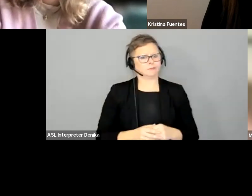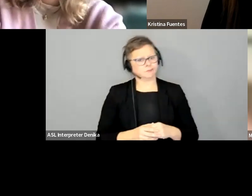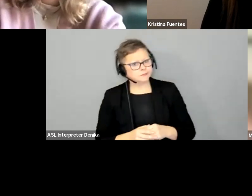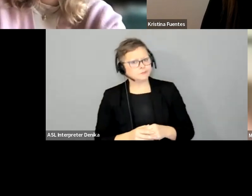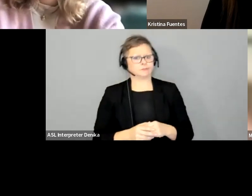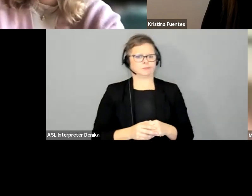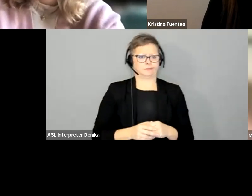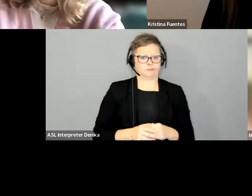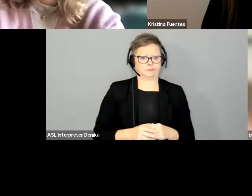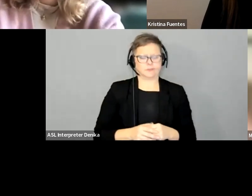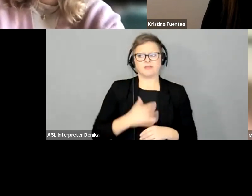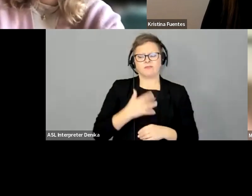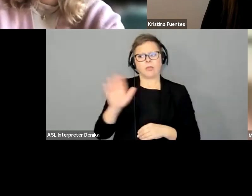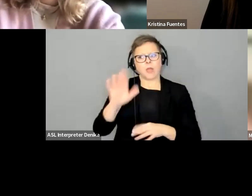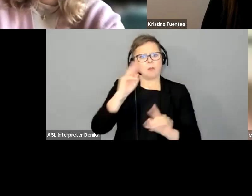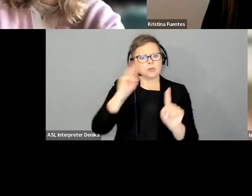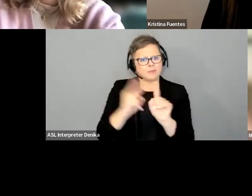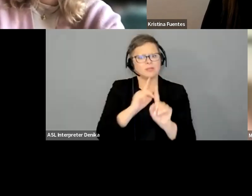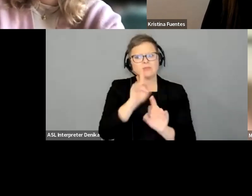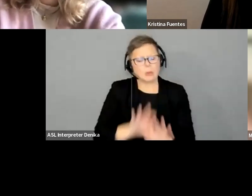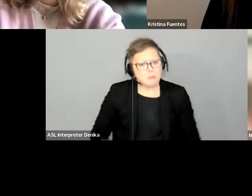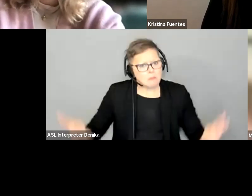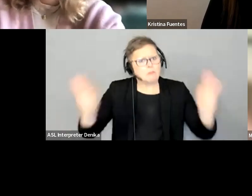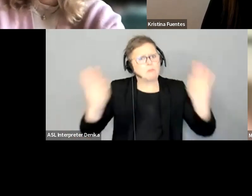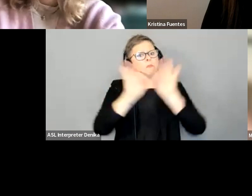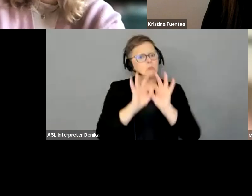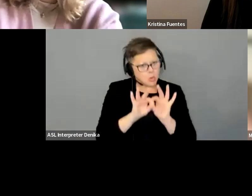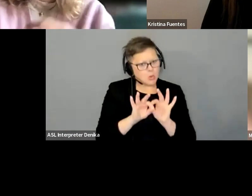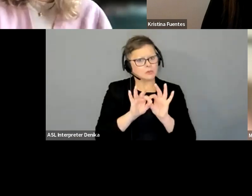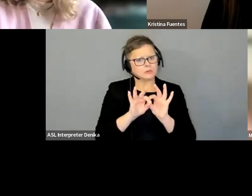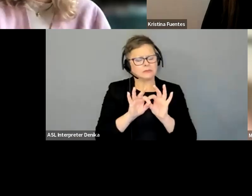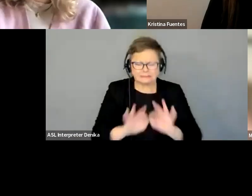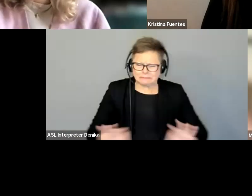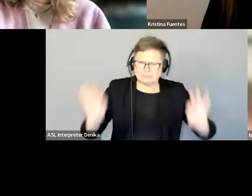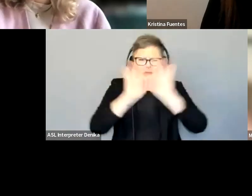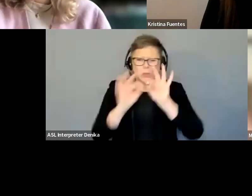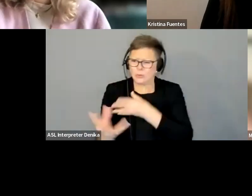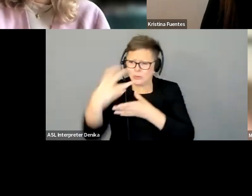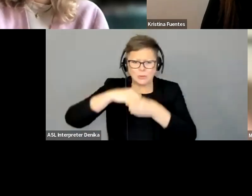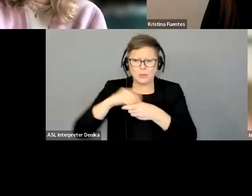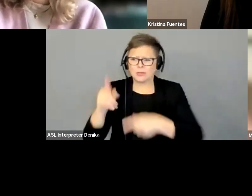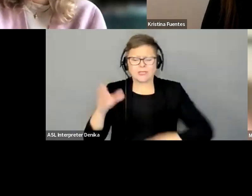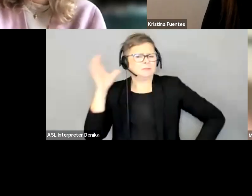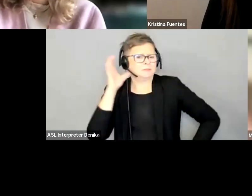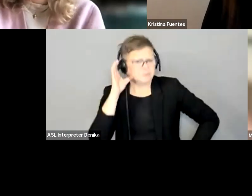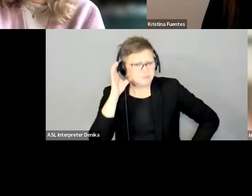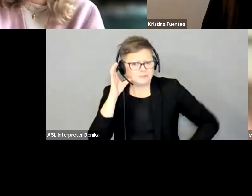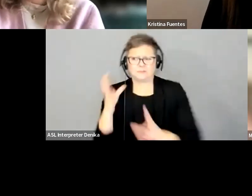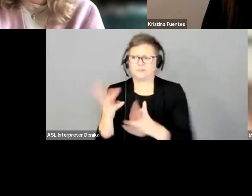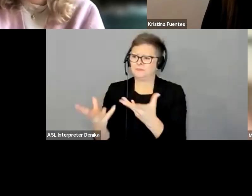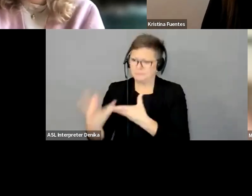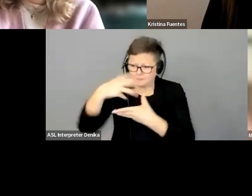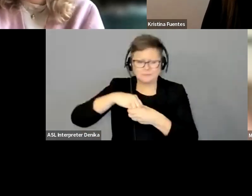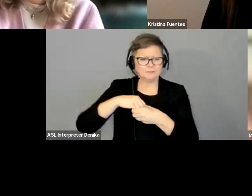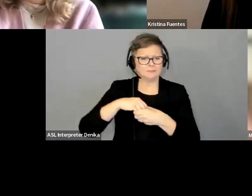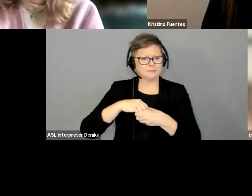bringing in the voices and perspectives of youth with disabilities is going to be really important, because they have been really severely and in many